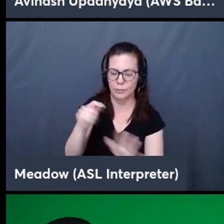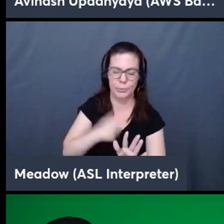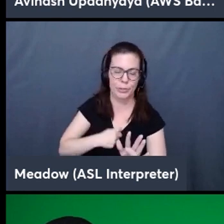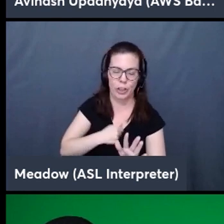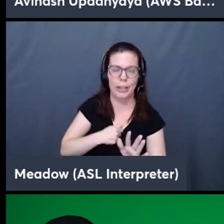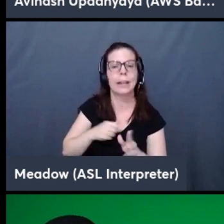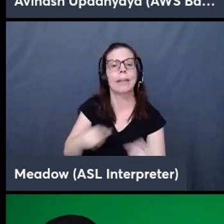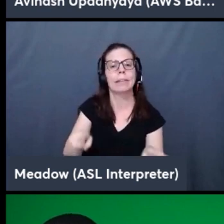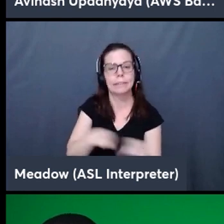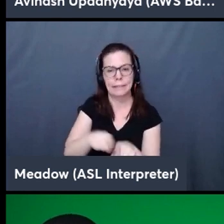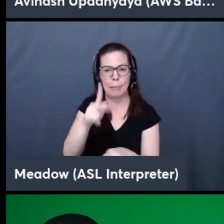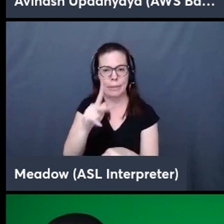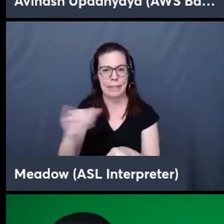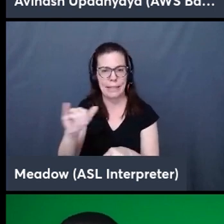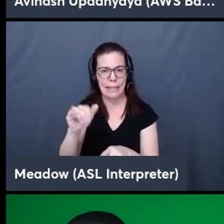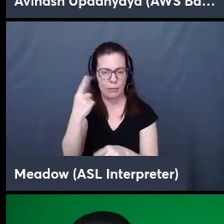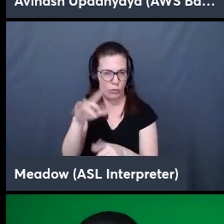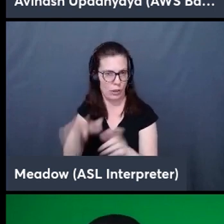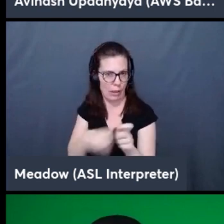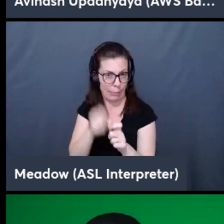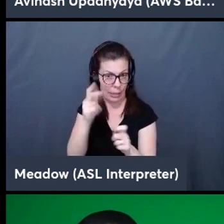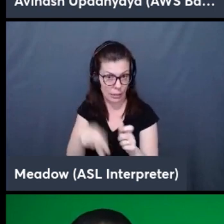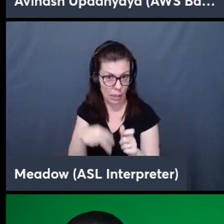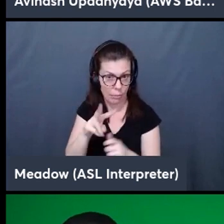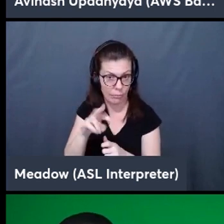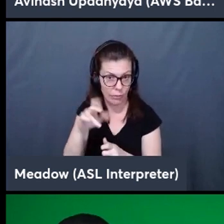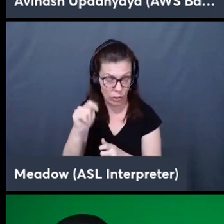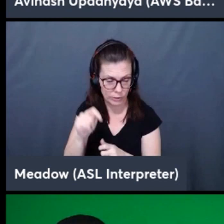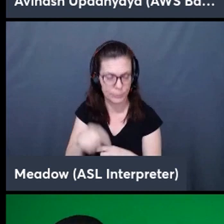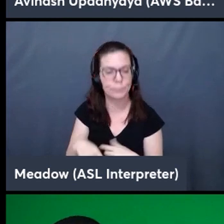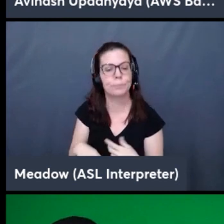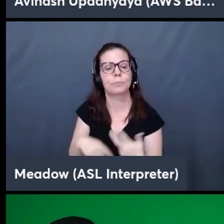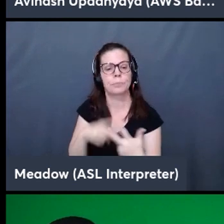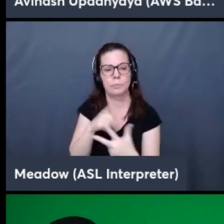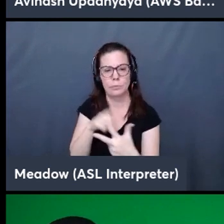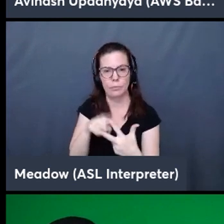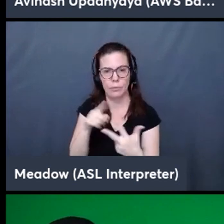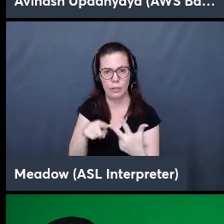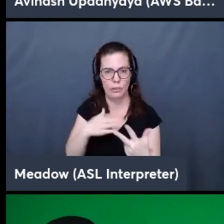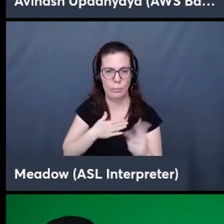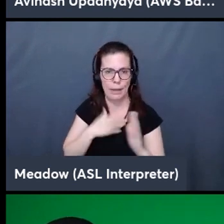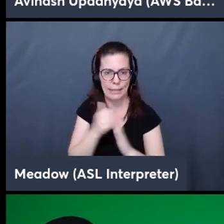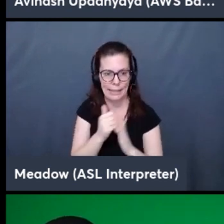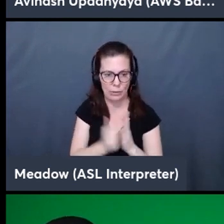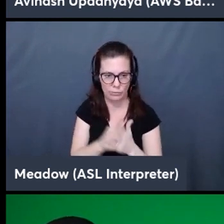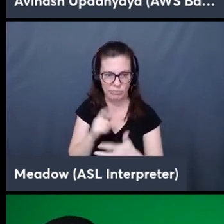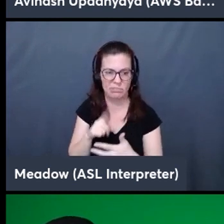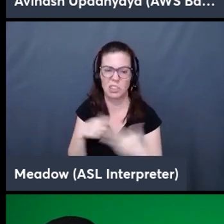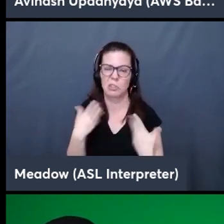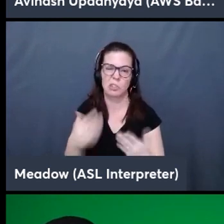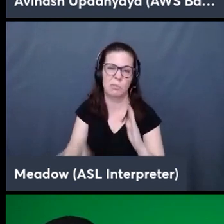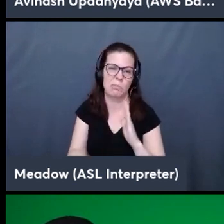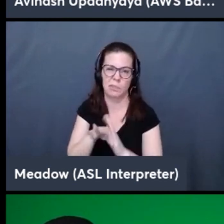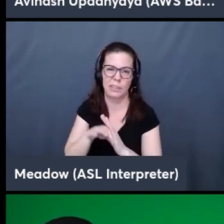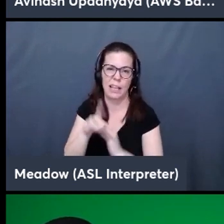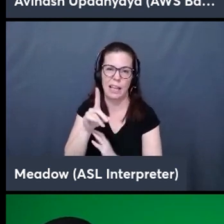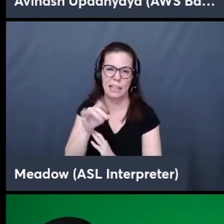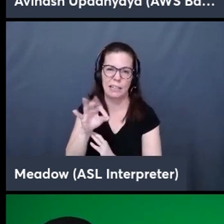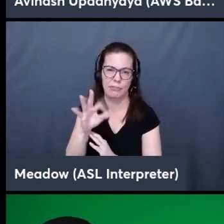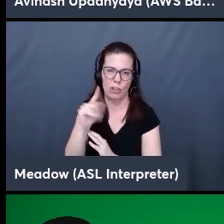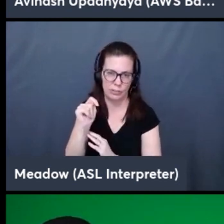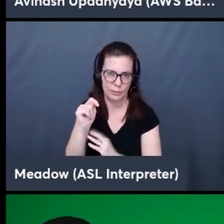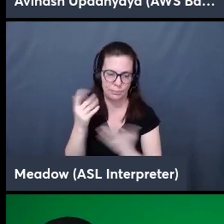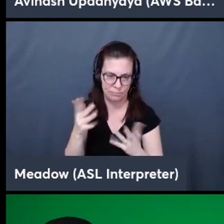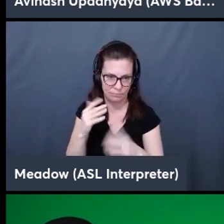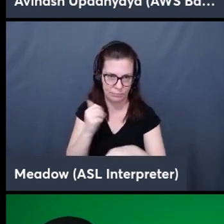of the backup vault. So here, I have 3 backup vault in my account. I'll select the default backup vault.